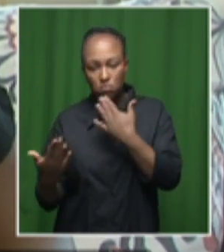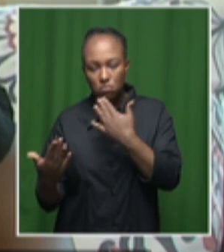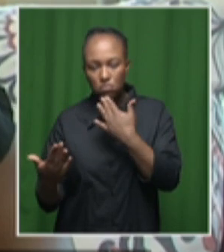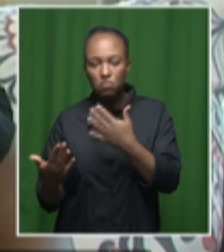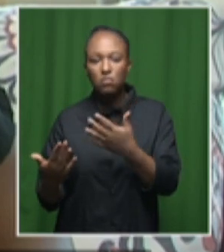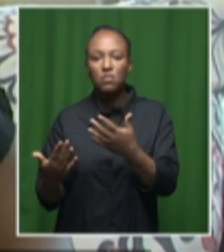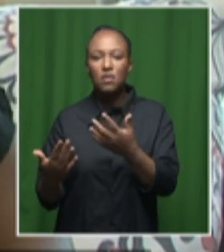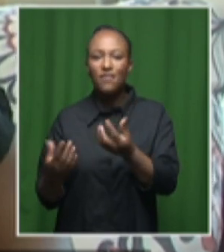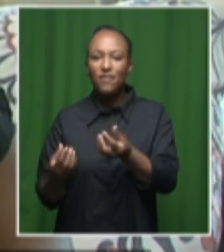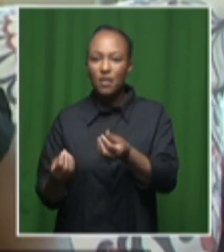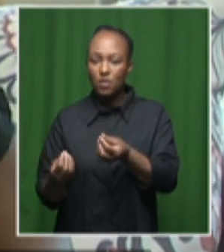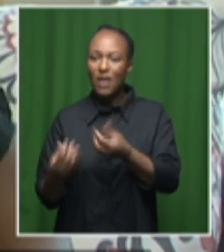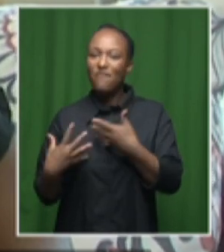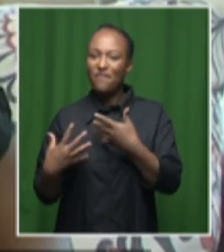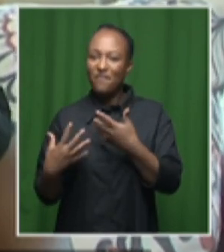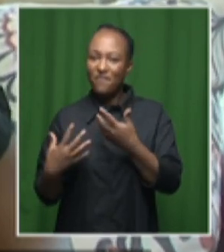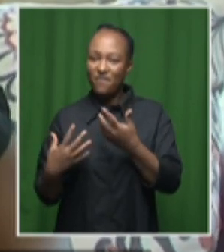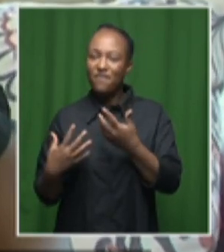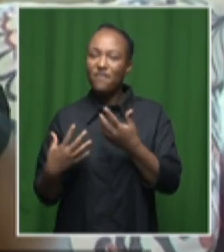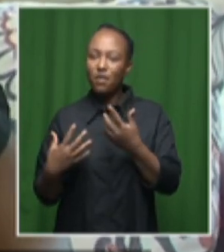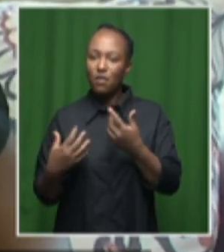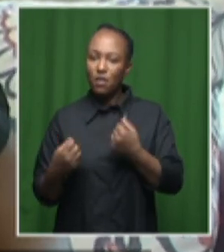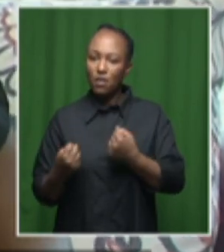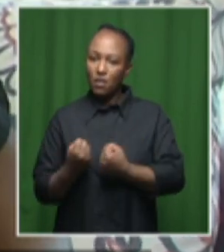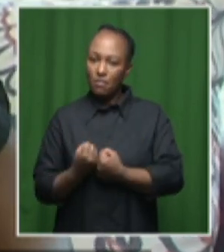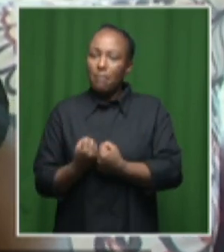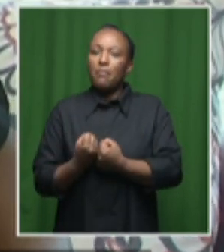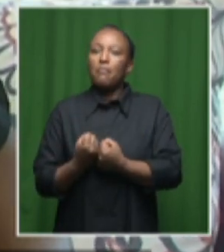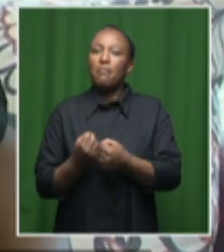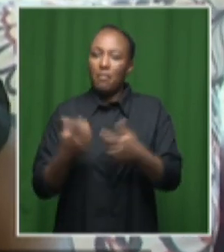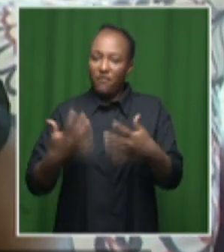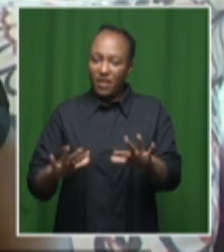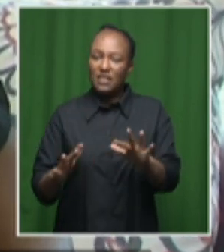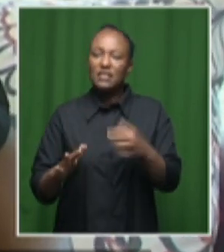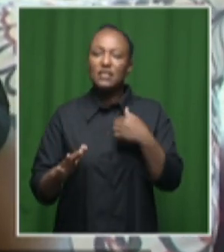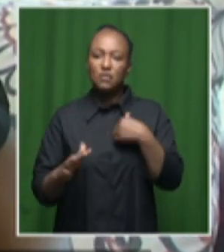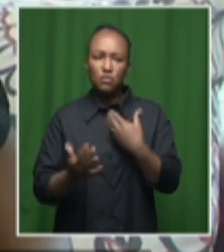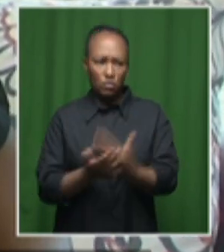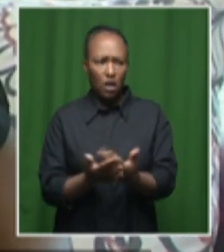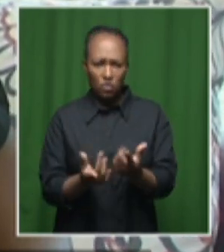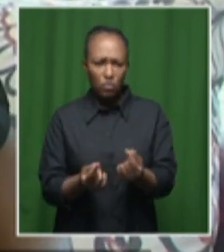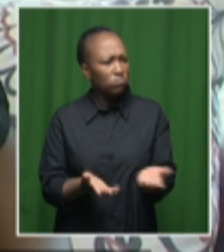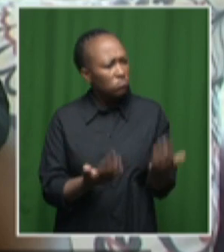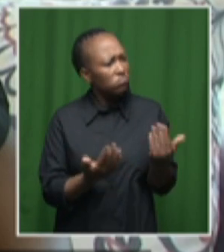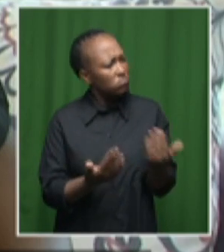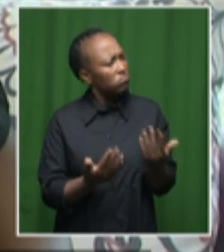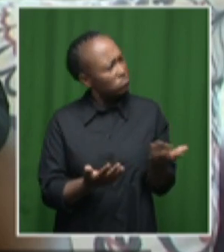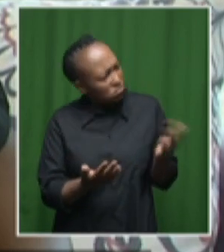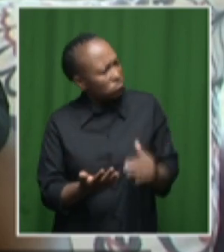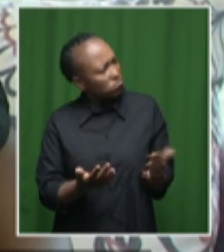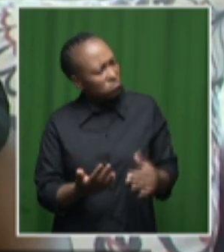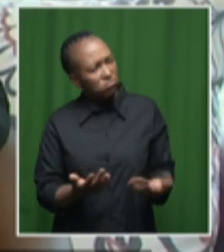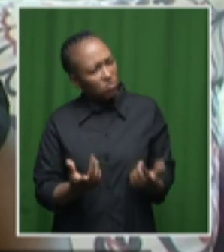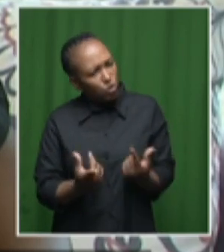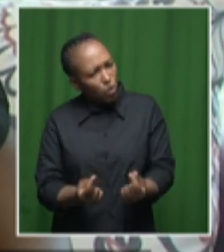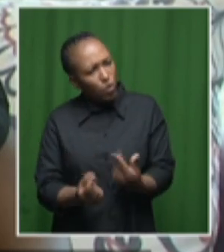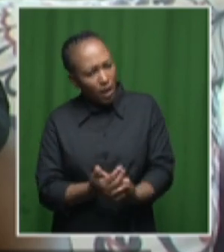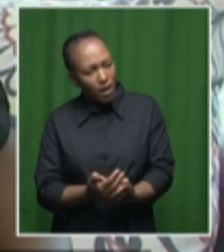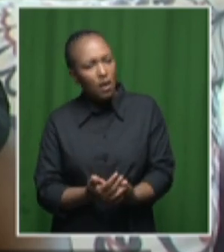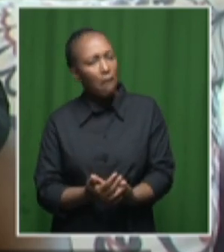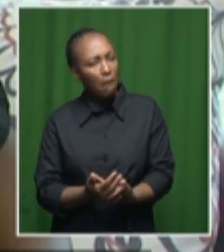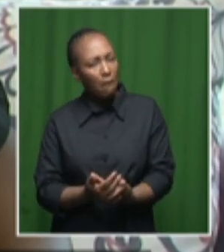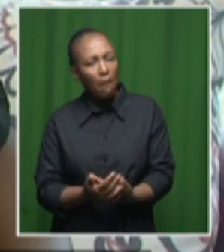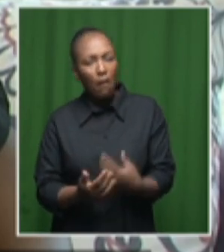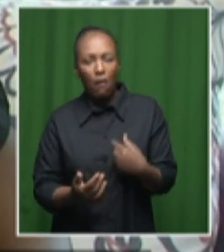He gave me the push to say that, yo, you can actually do this. Give it a try.